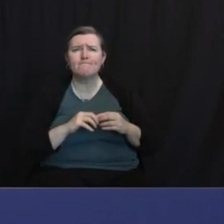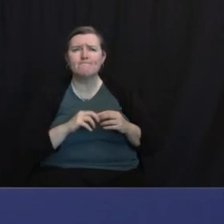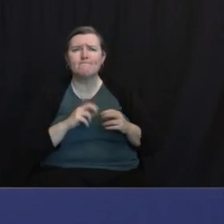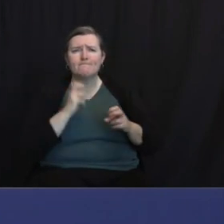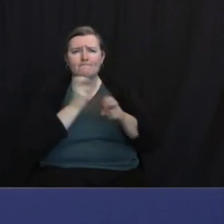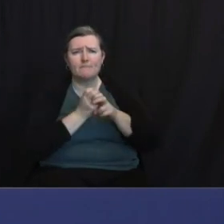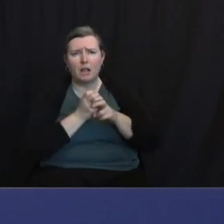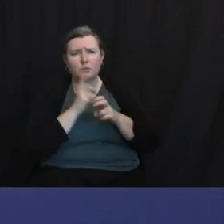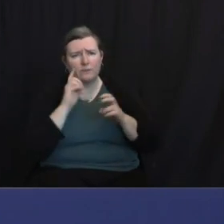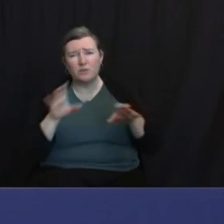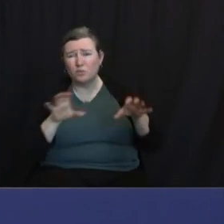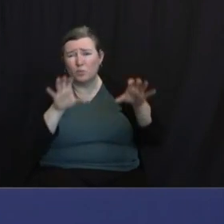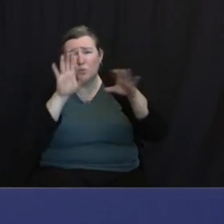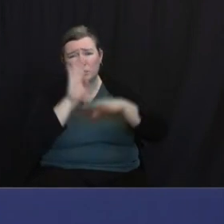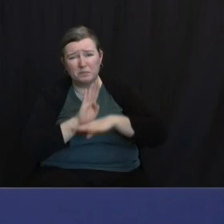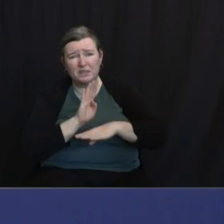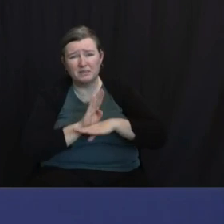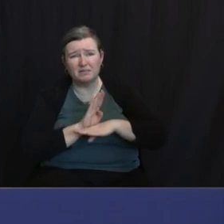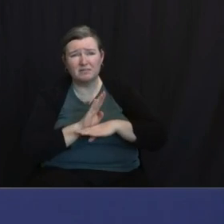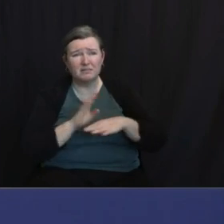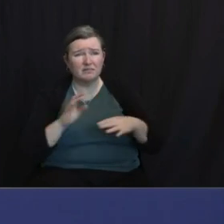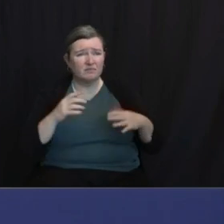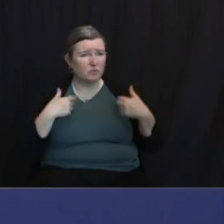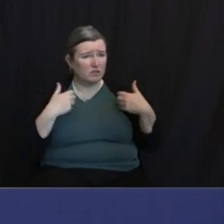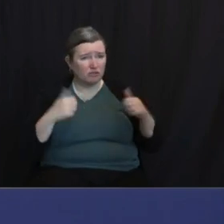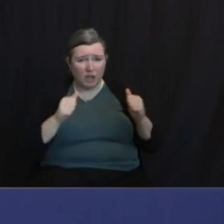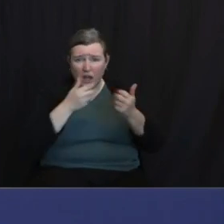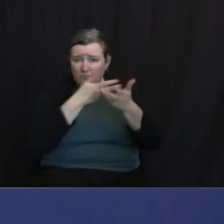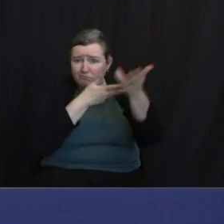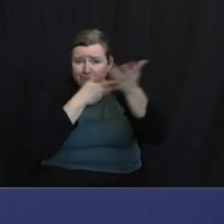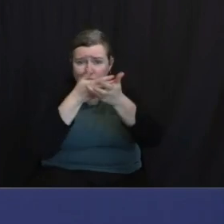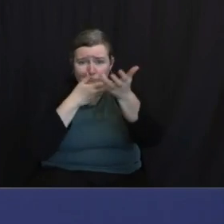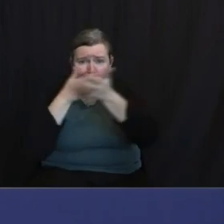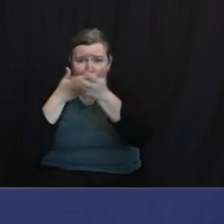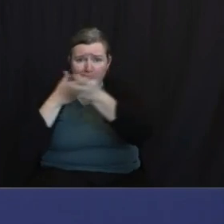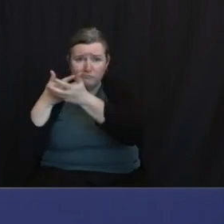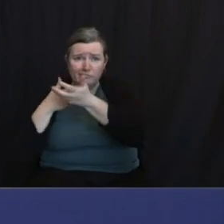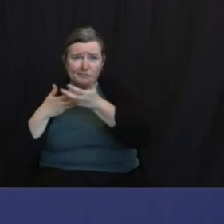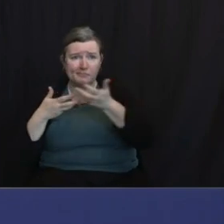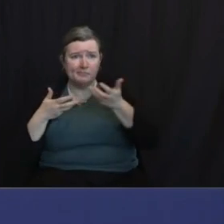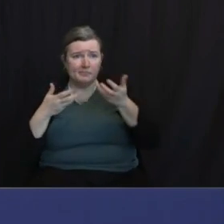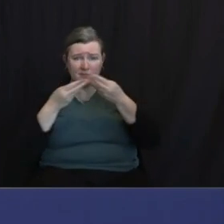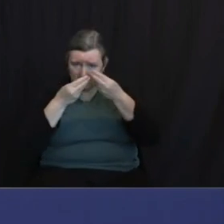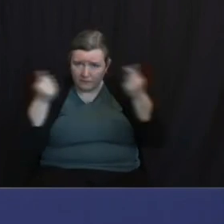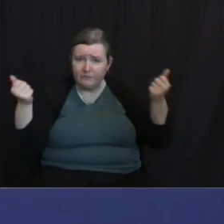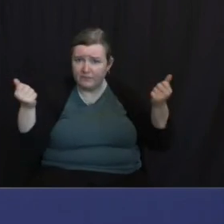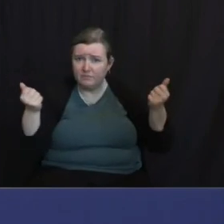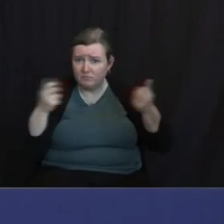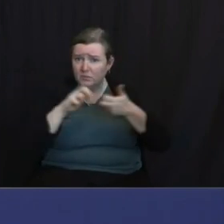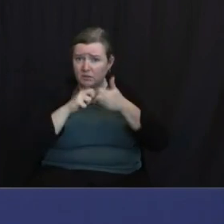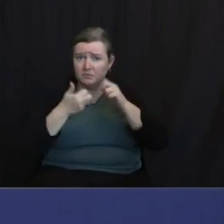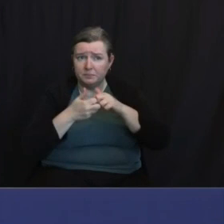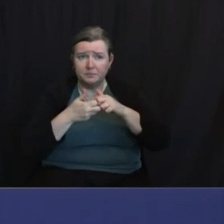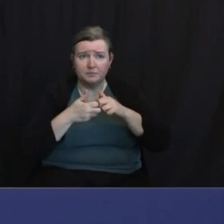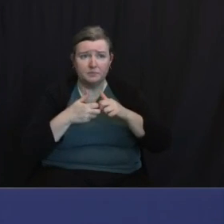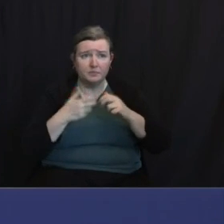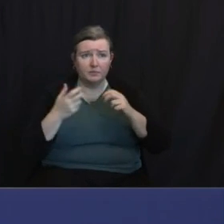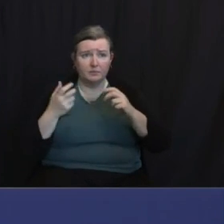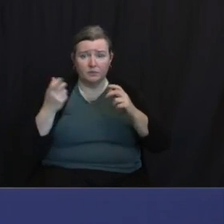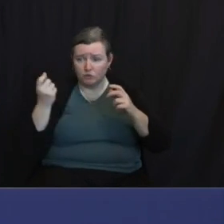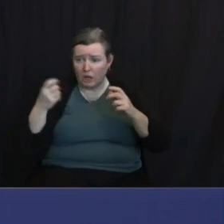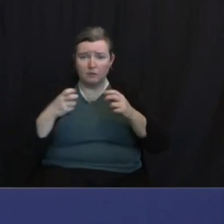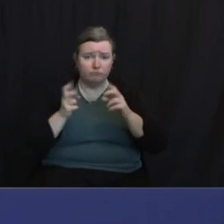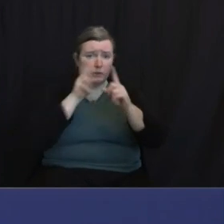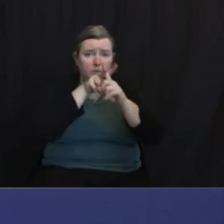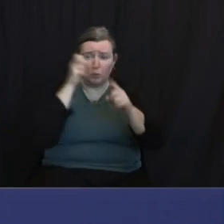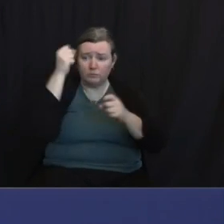working with our legislative colleagues, are working actively to address those vacancies. I believe the question